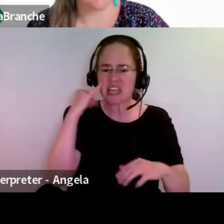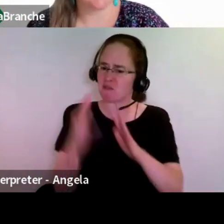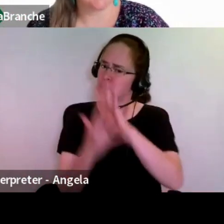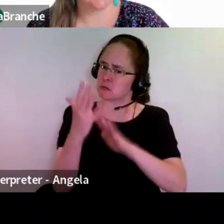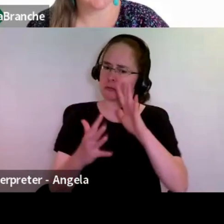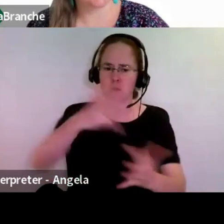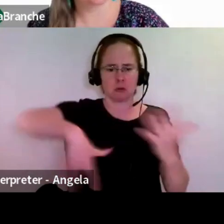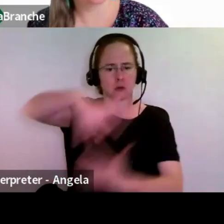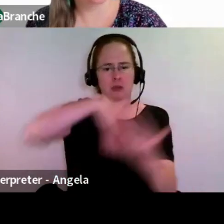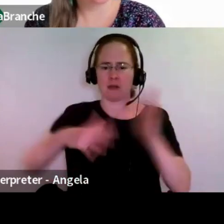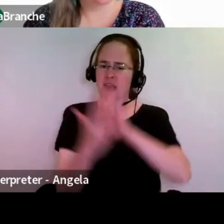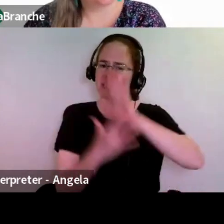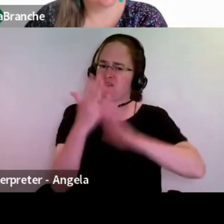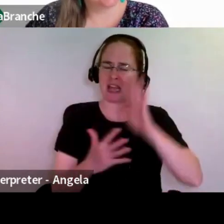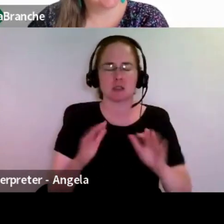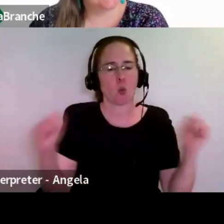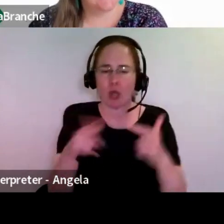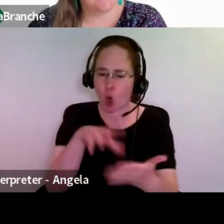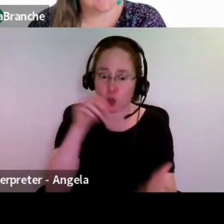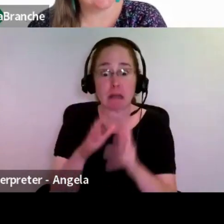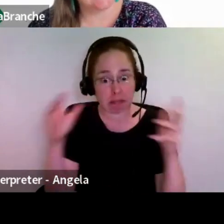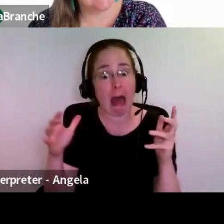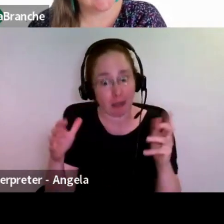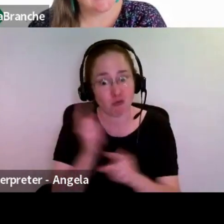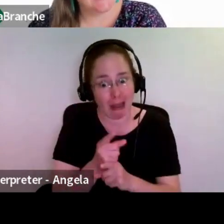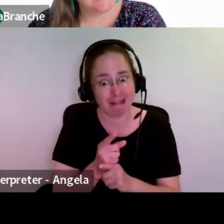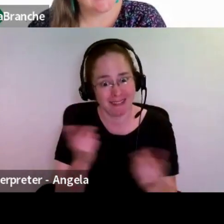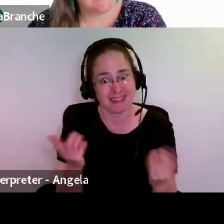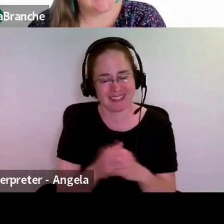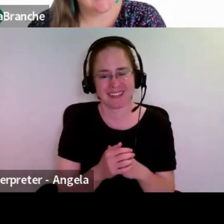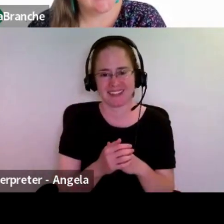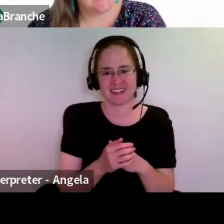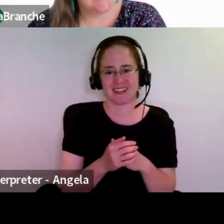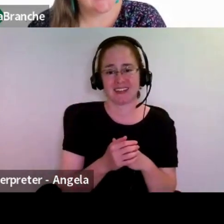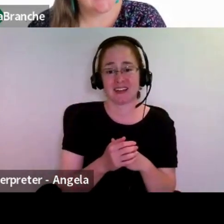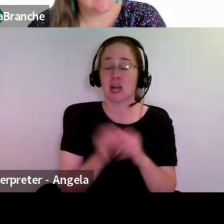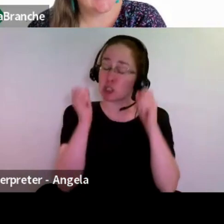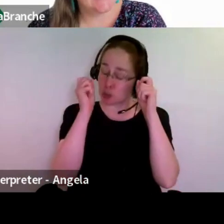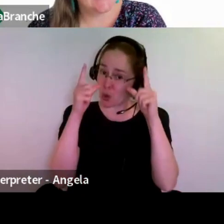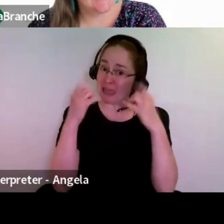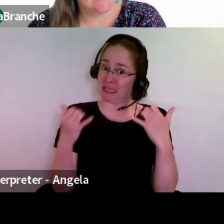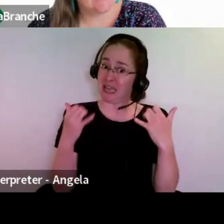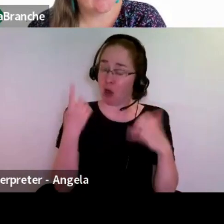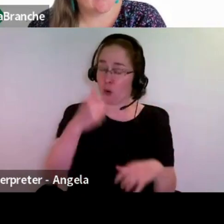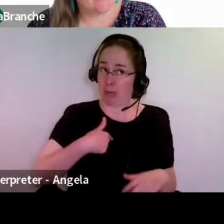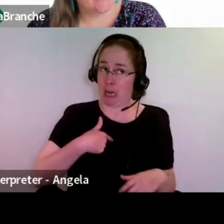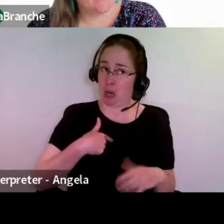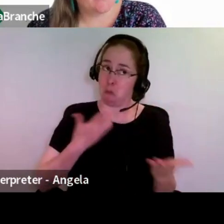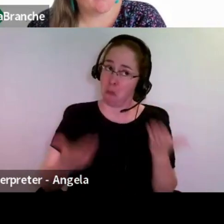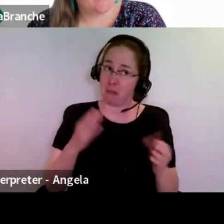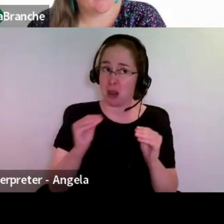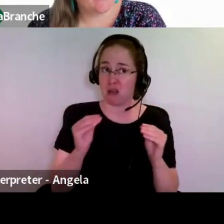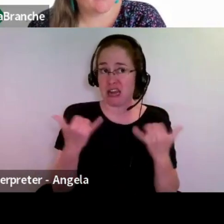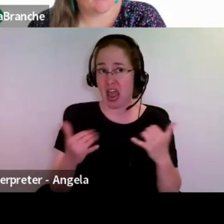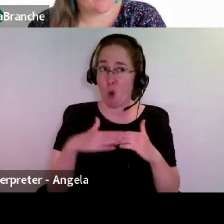room with each other face to face. Well, we all learned a lot, right? So surprisingly for me, probably more than